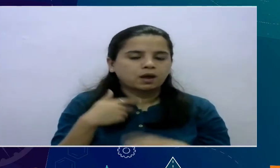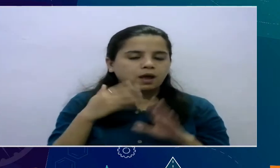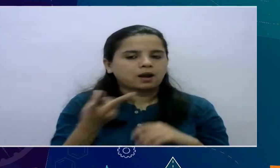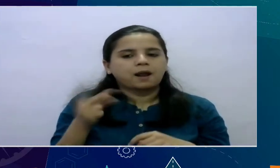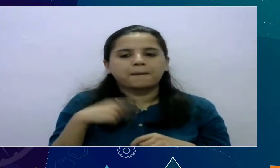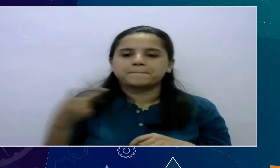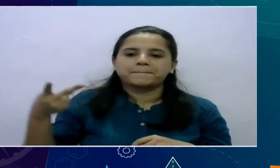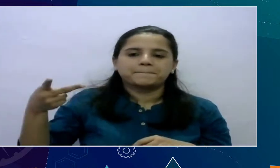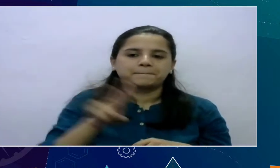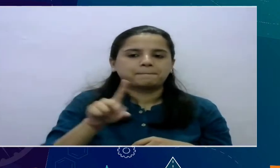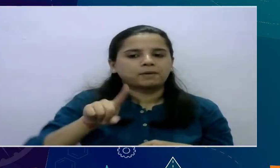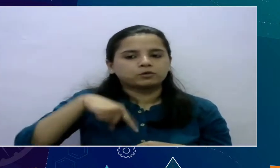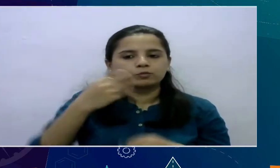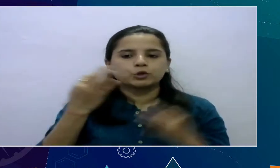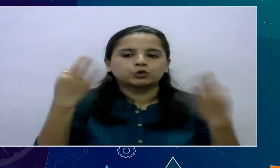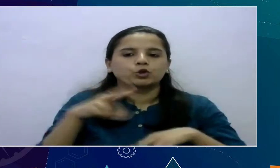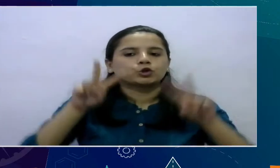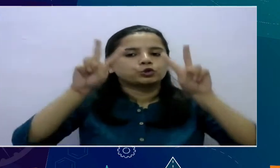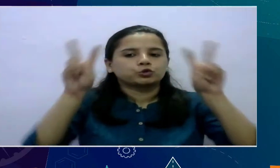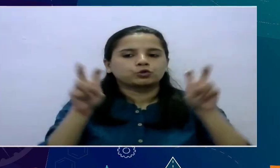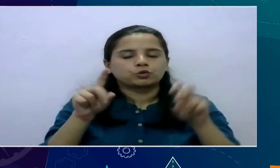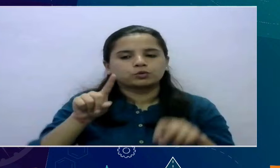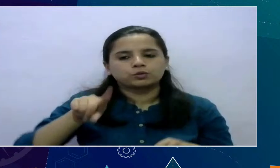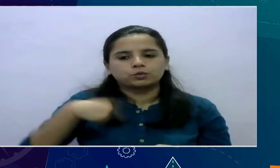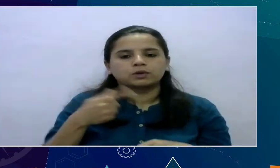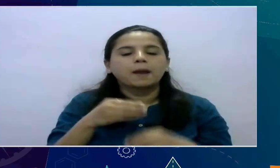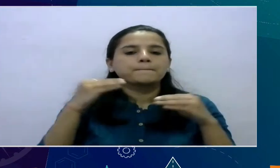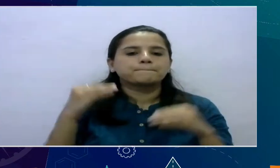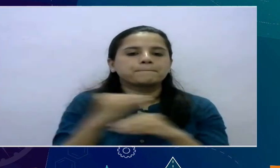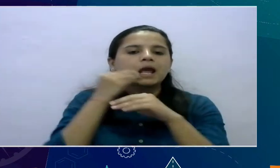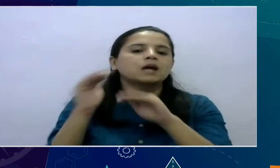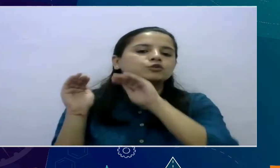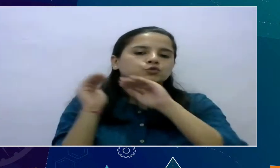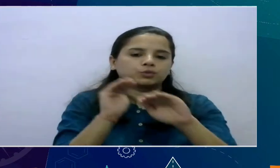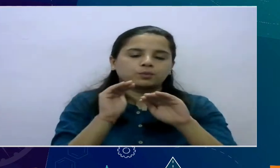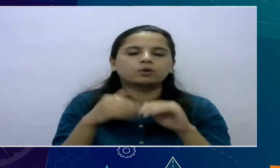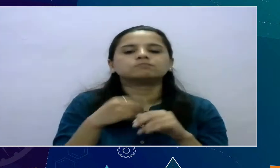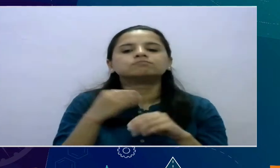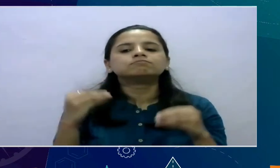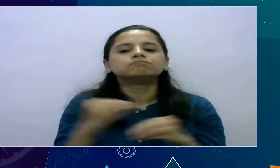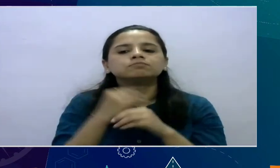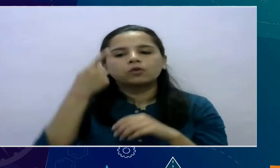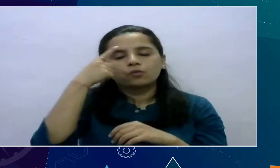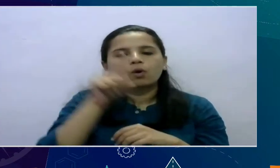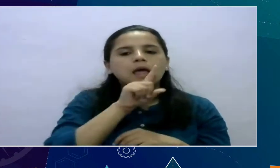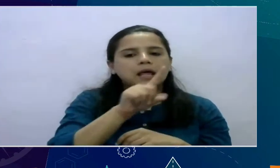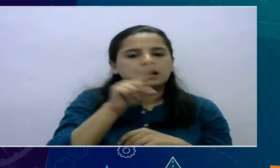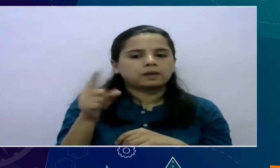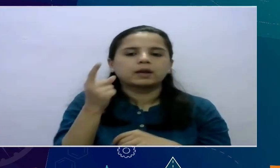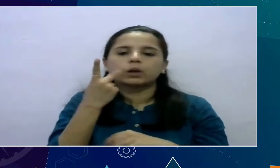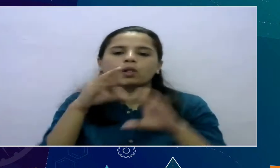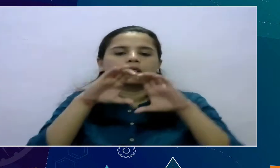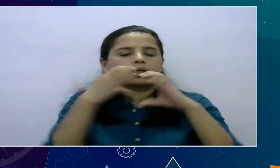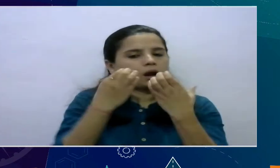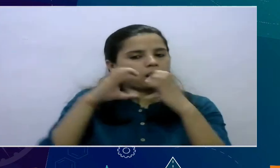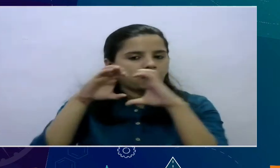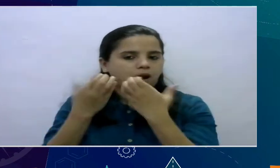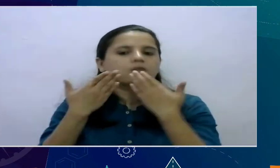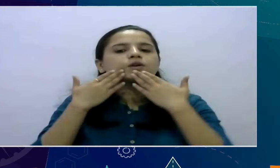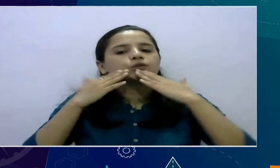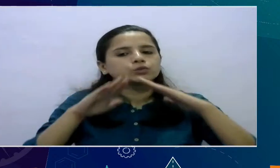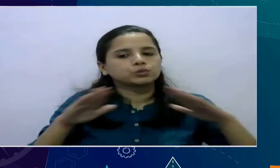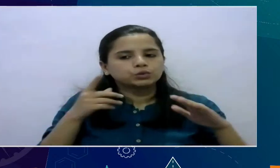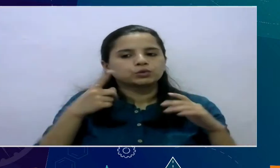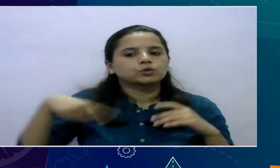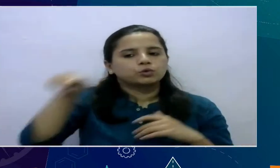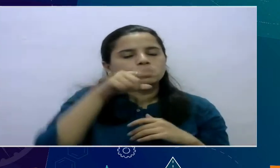back again with a new topic that'll be peer support. And that will be for 11th and 12th class students. So you